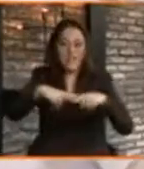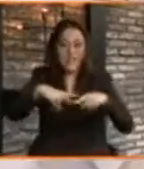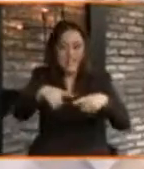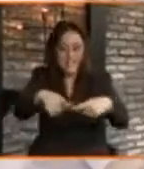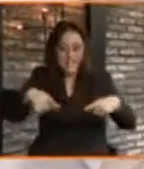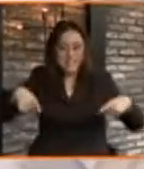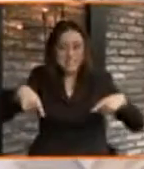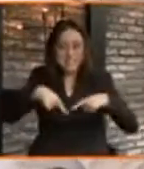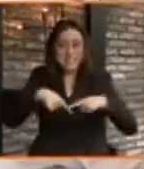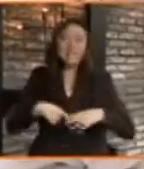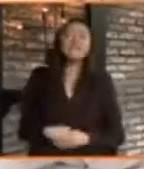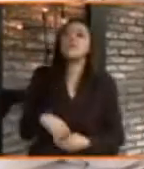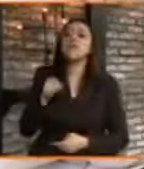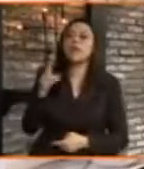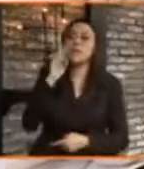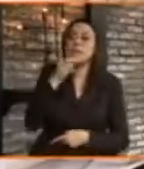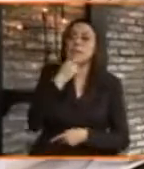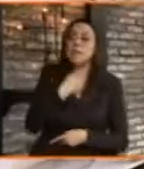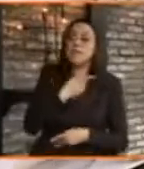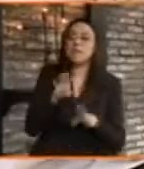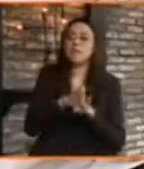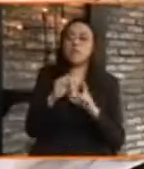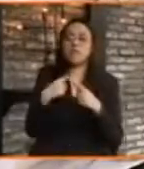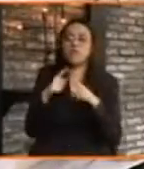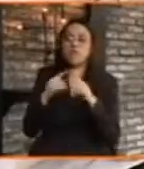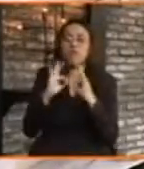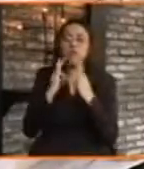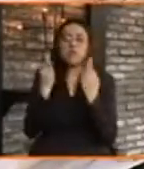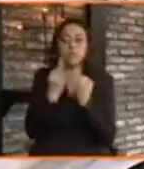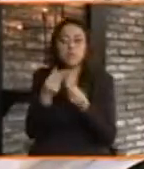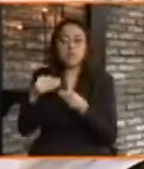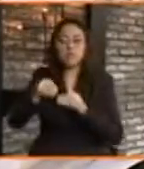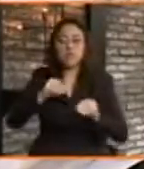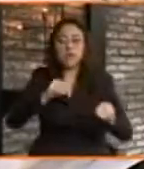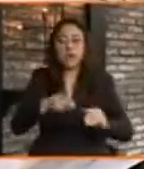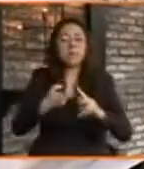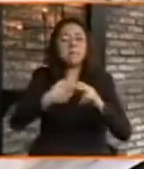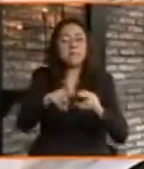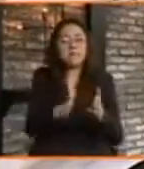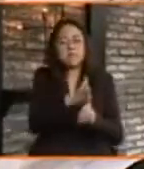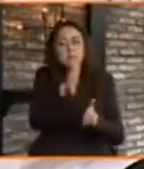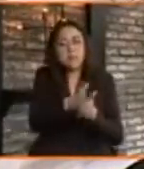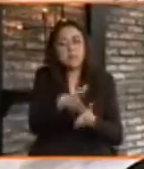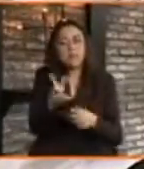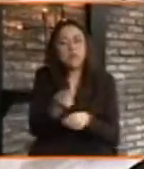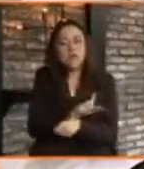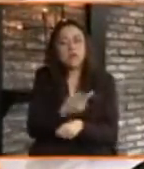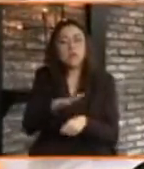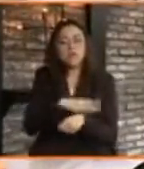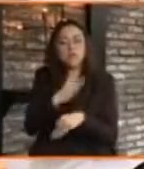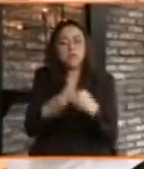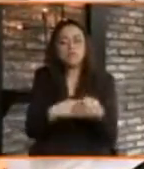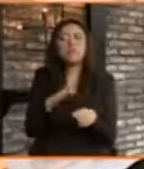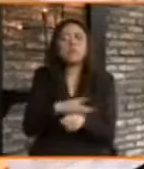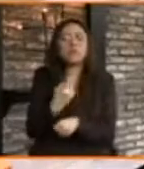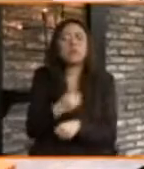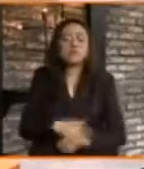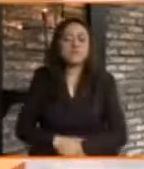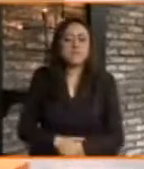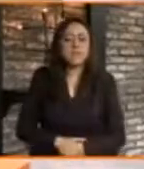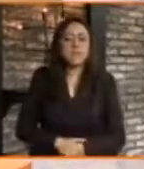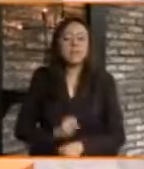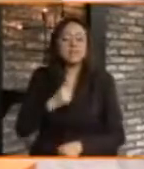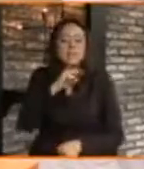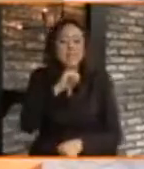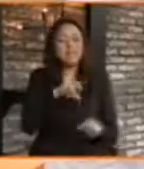you bring all these spices here? And how do you pile them up here and construct it again? Right. Okay. Well, we had